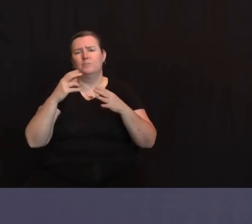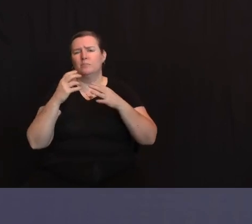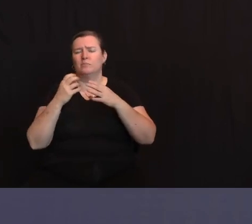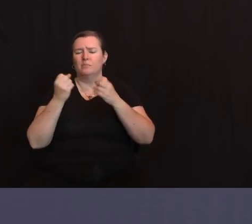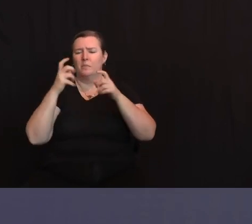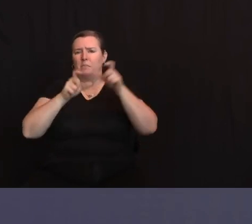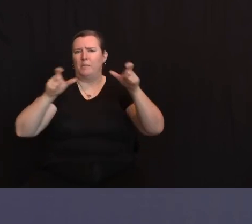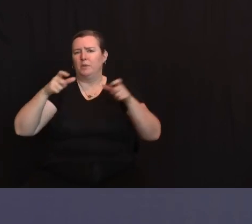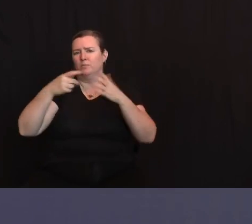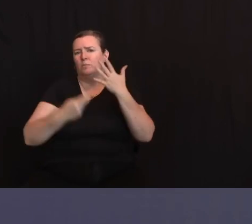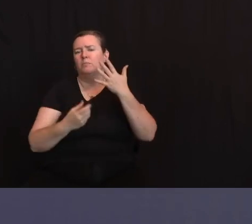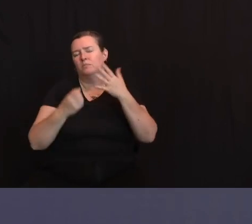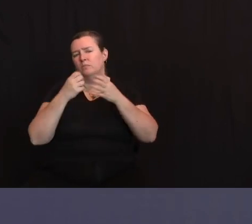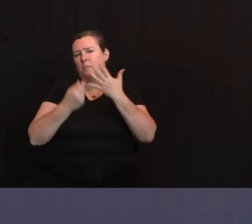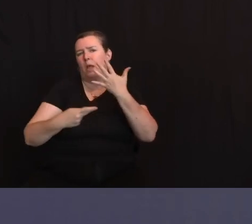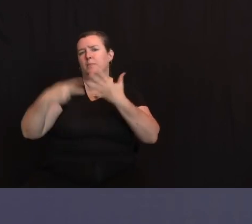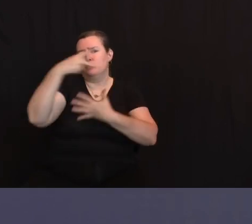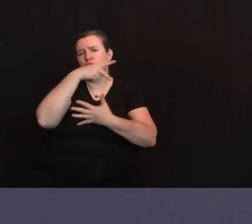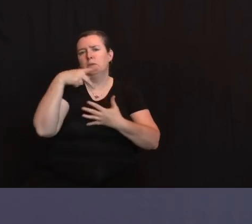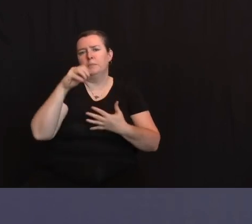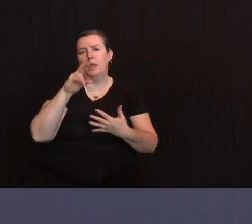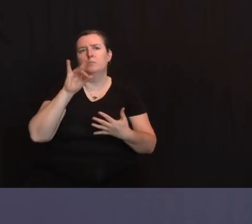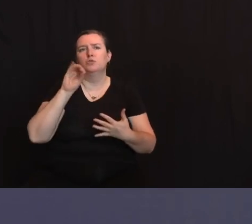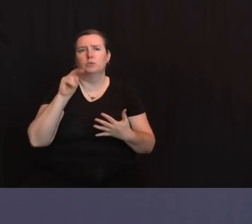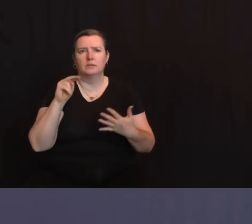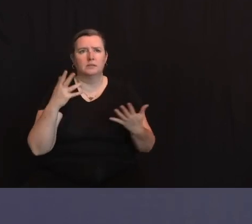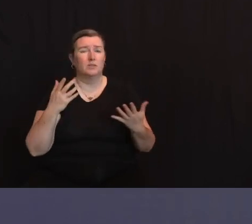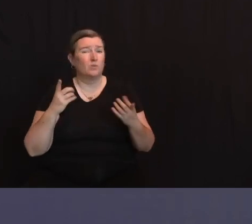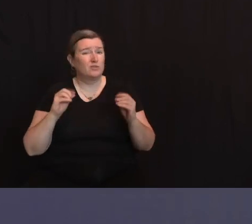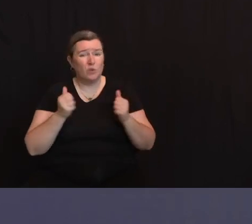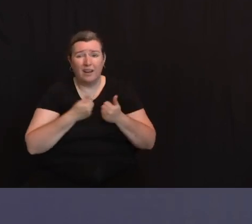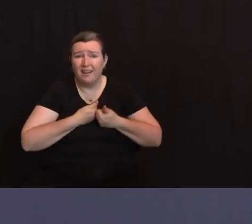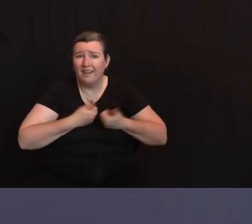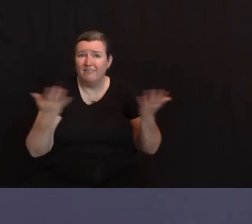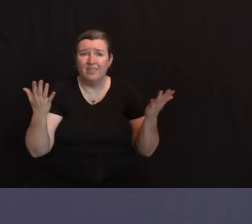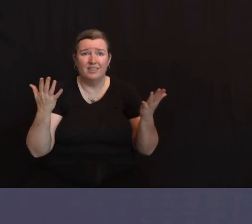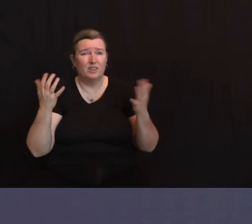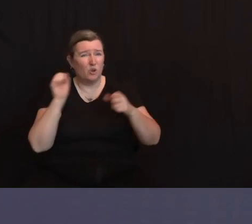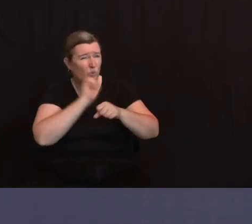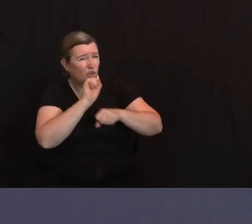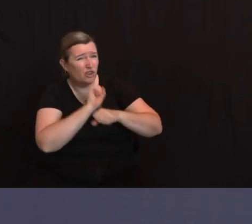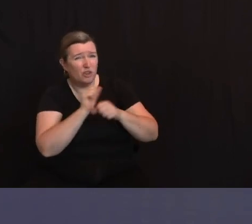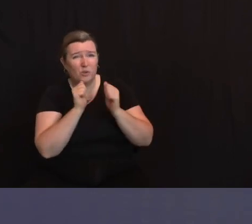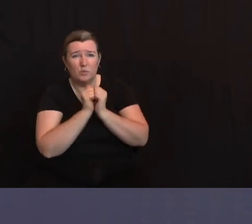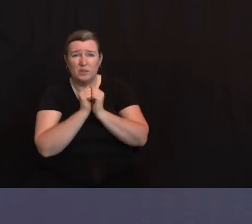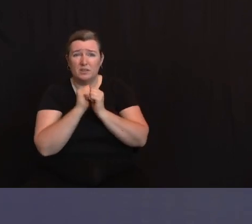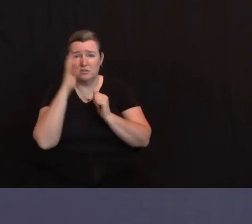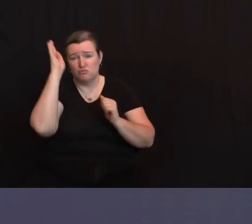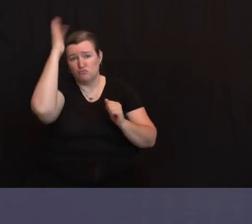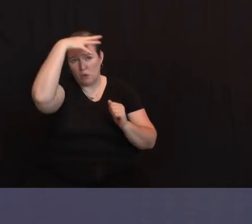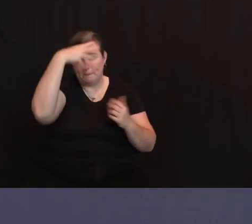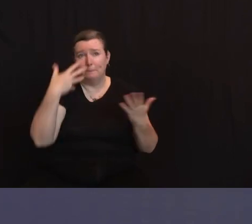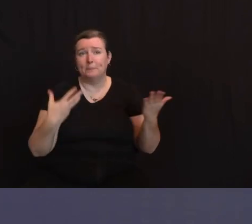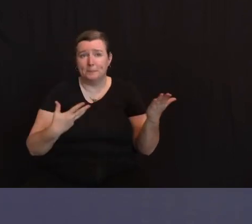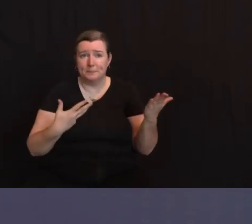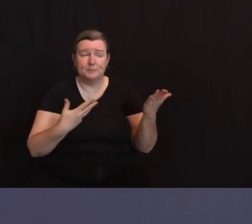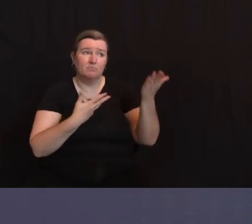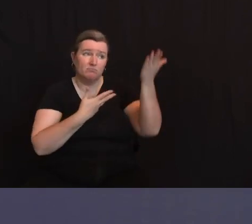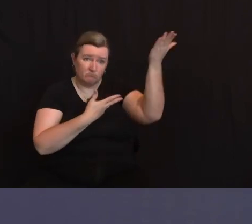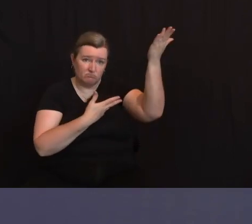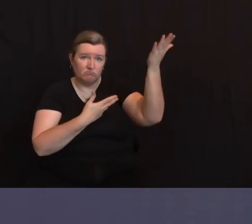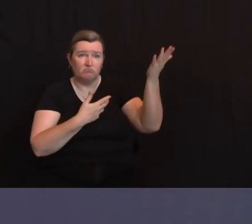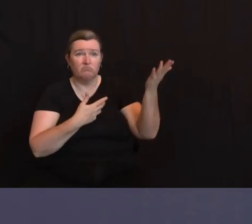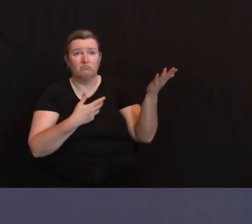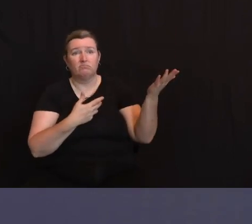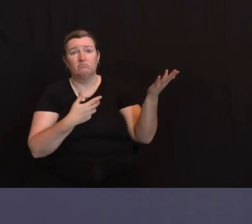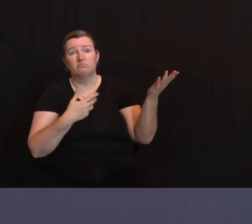we're doing everything we can, including working with the Trump administration and other avenues to try to get the reagents and whatnot that the